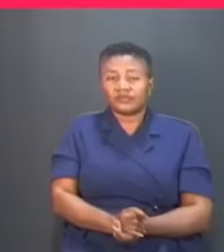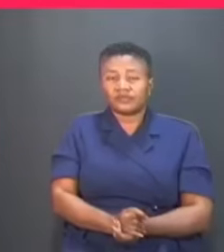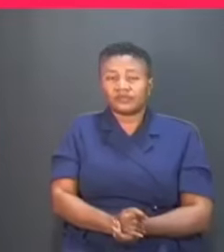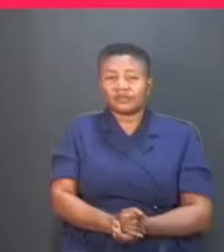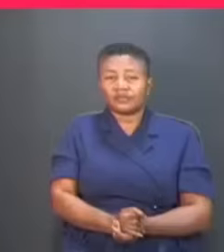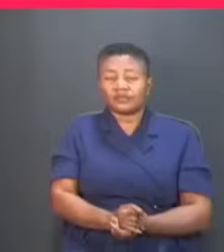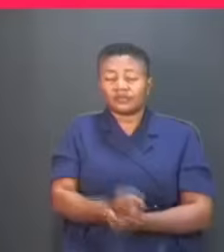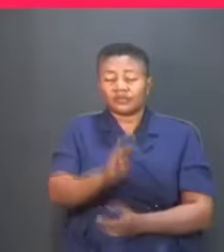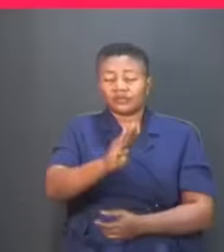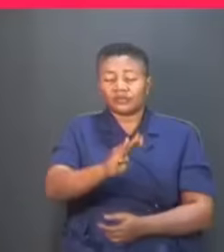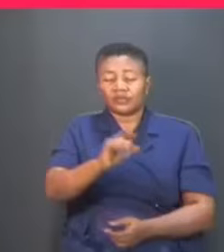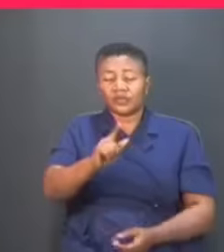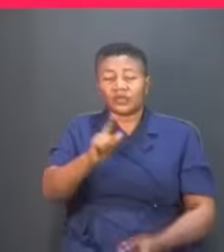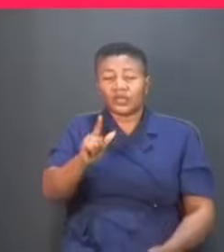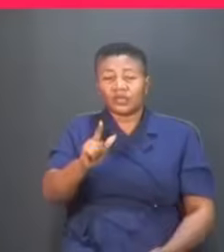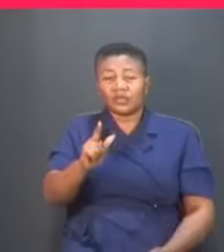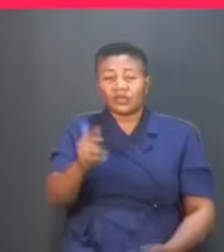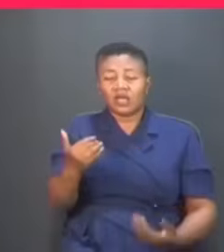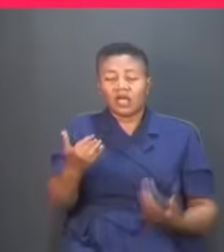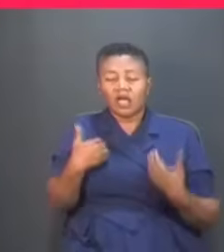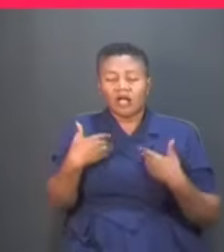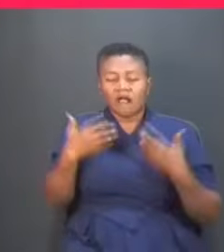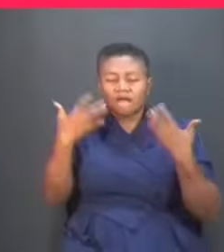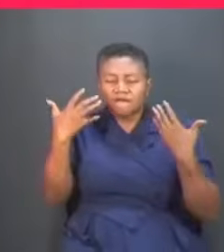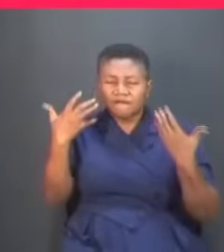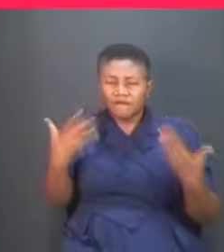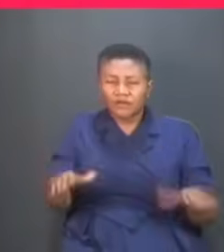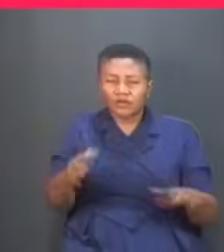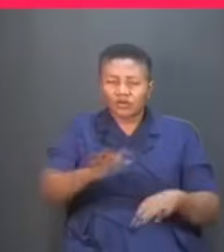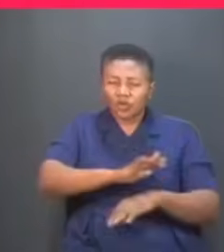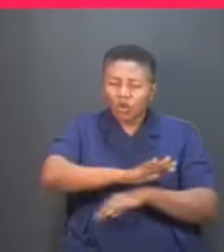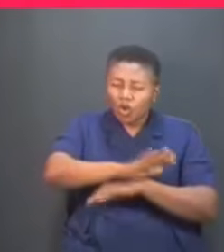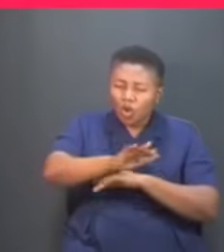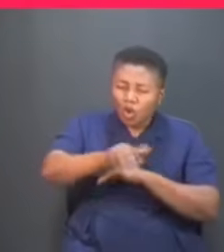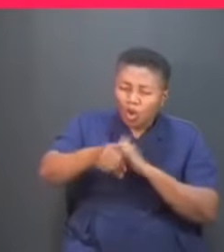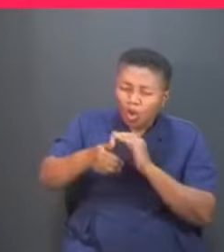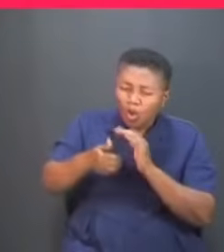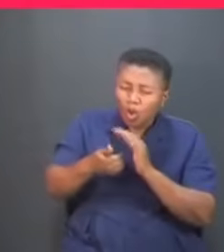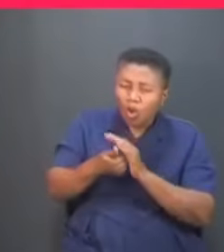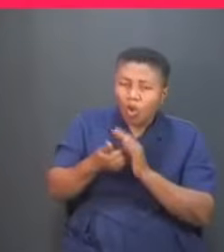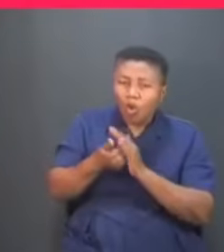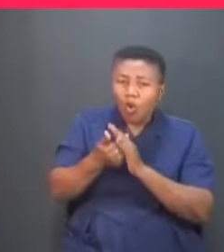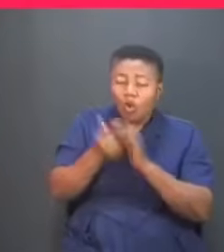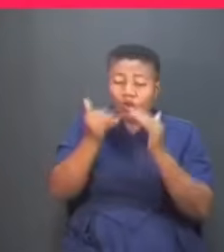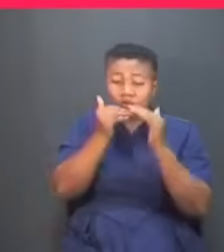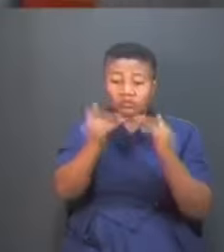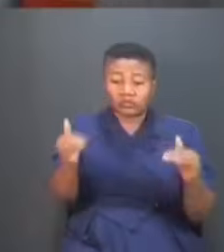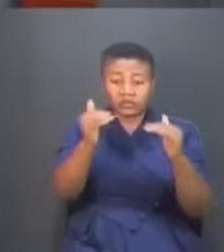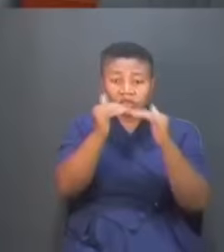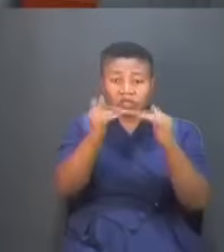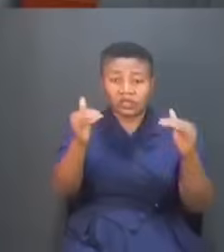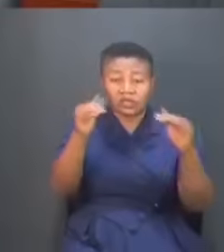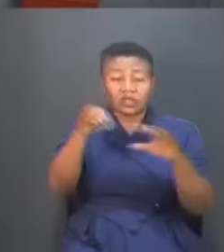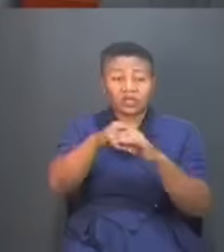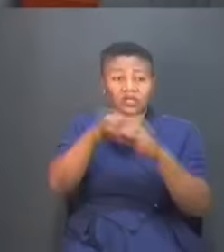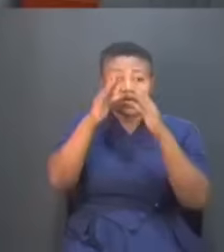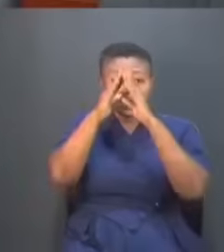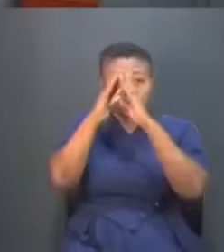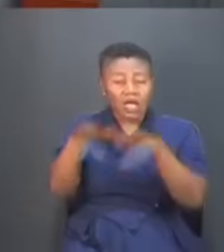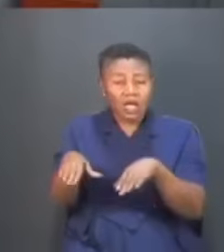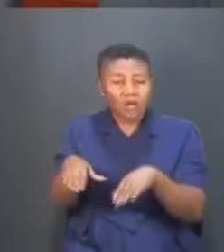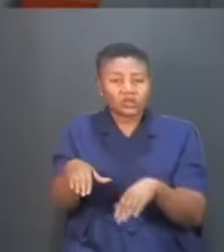The bill has duly undergone all the requisite stages in accordance with the standing orders of the House.